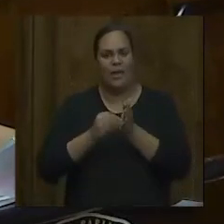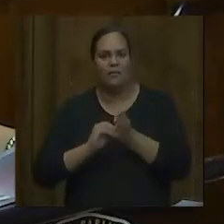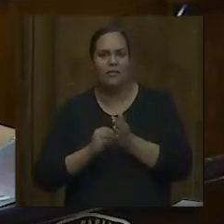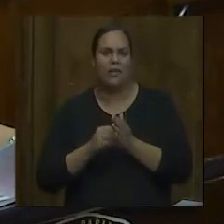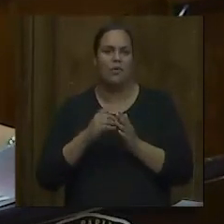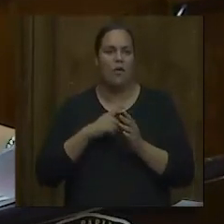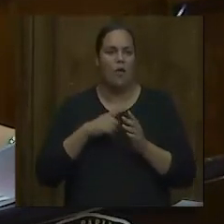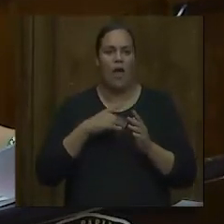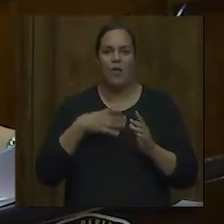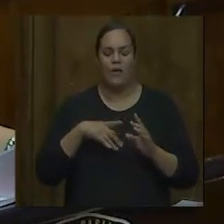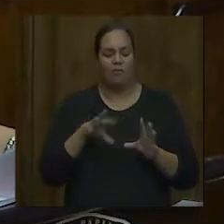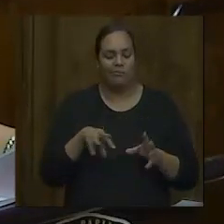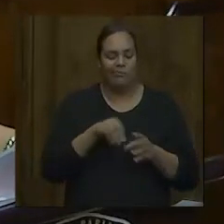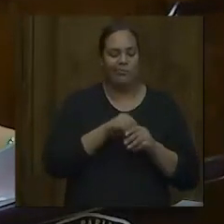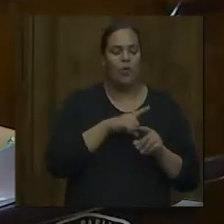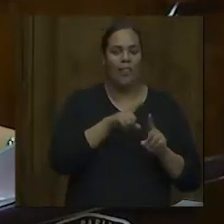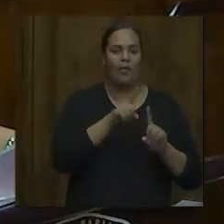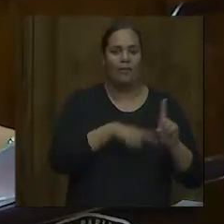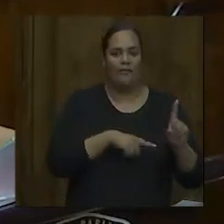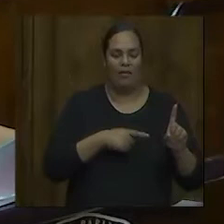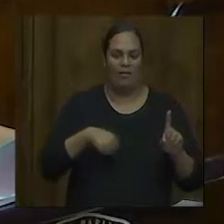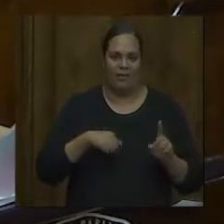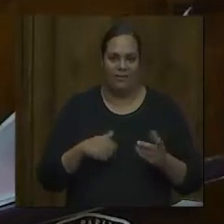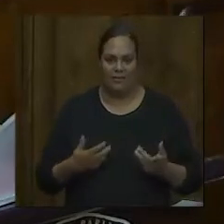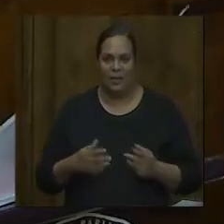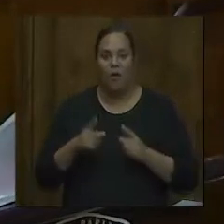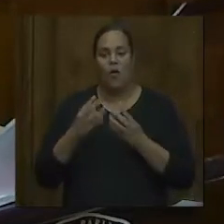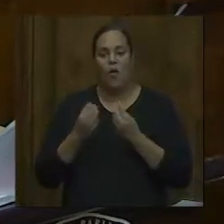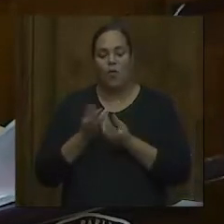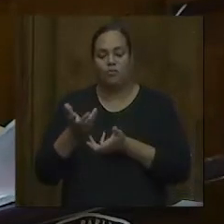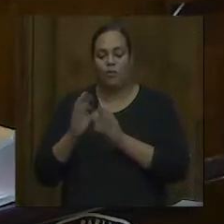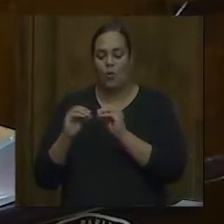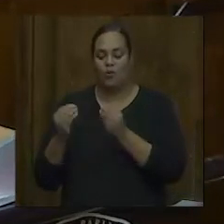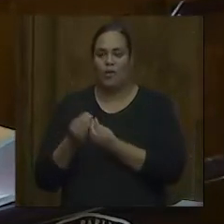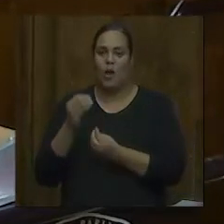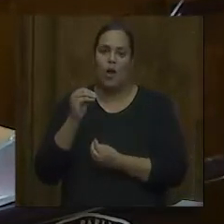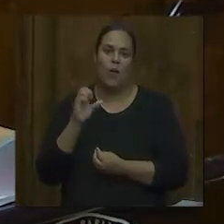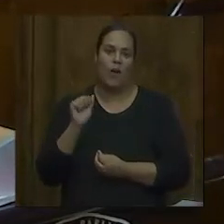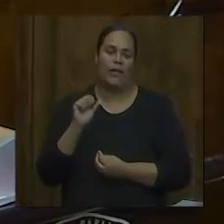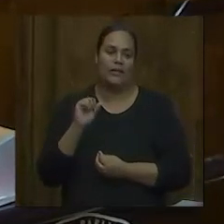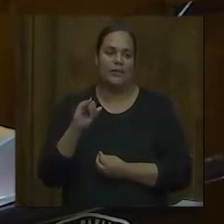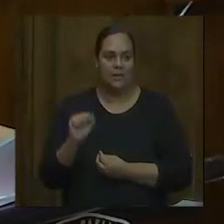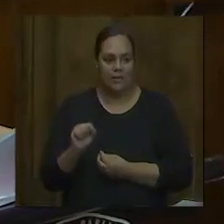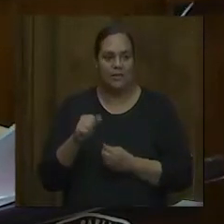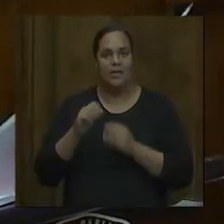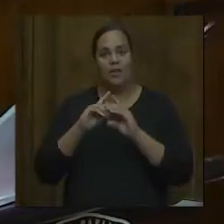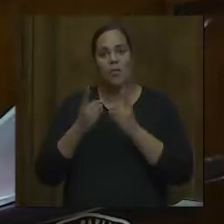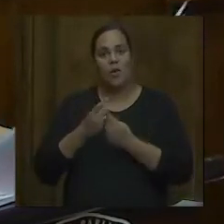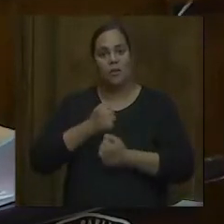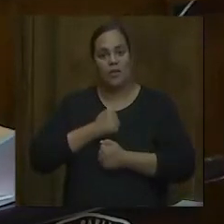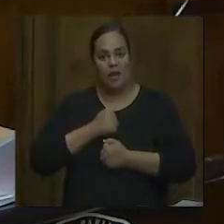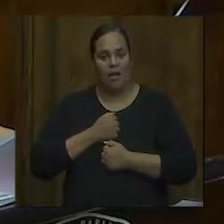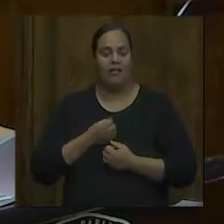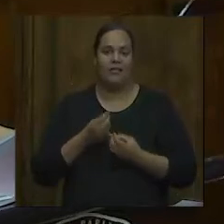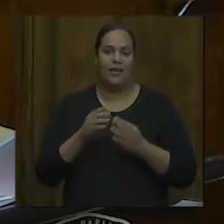to then become a priority. In collaboration with OASIS, Reach for Our Dreams, our department launched the